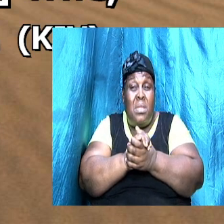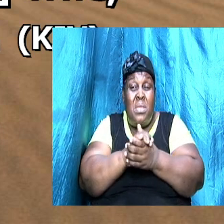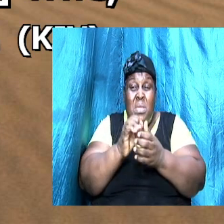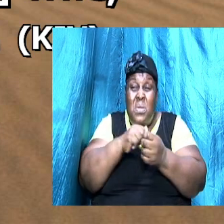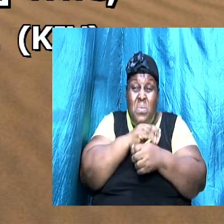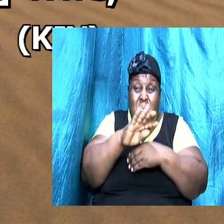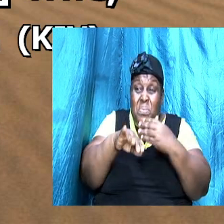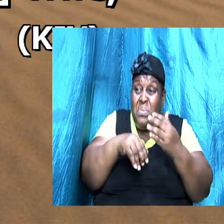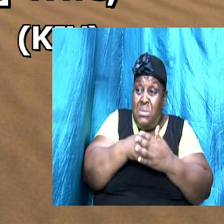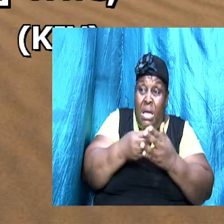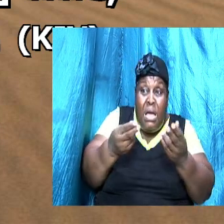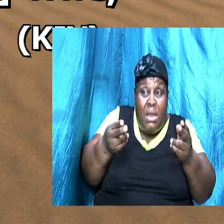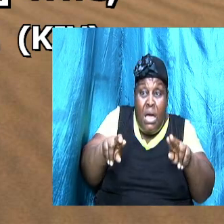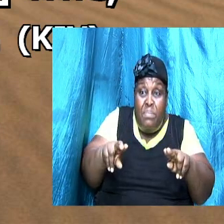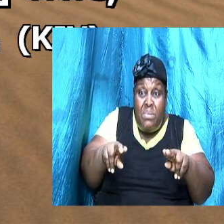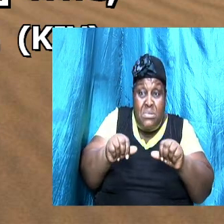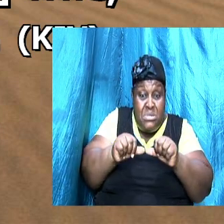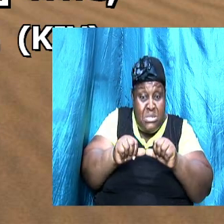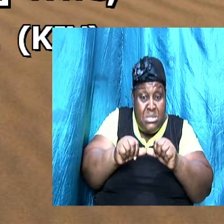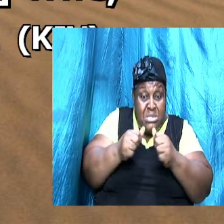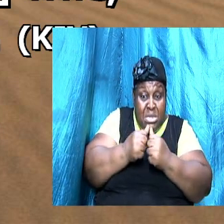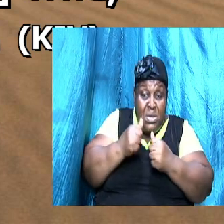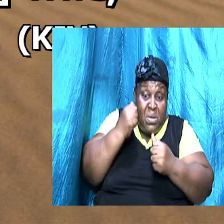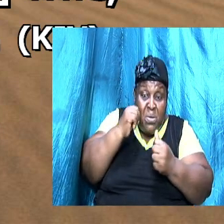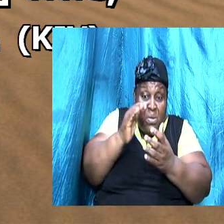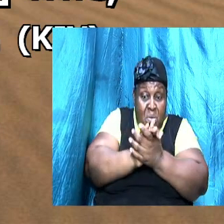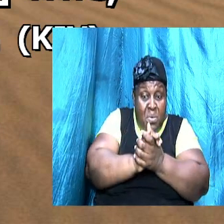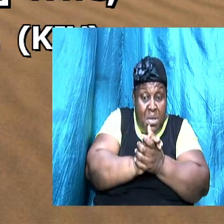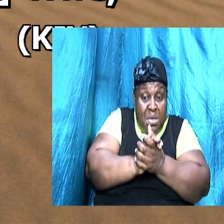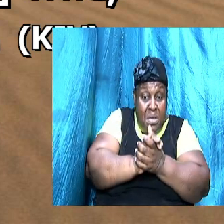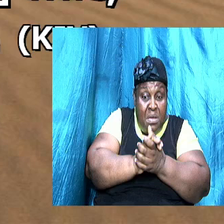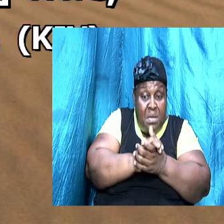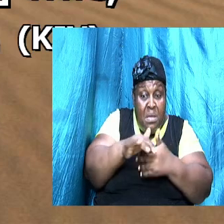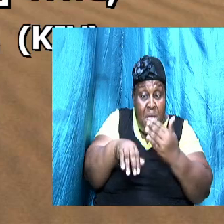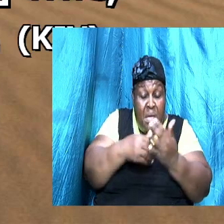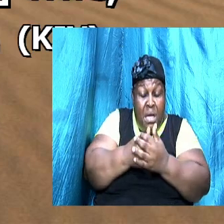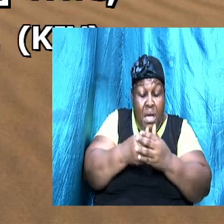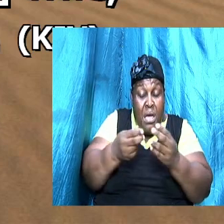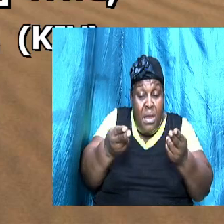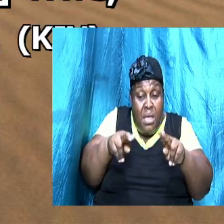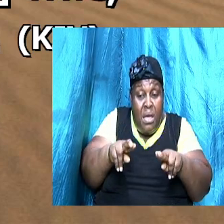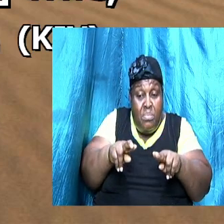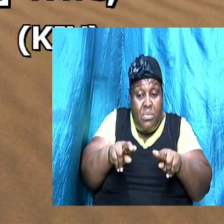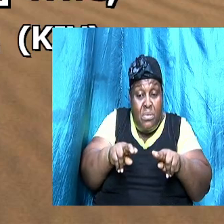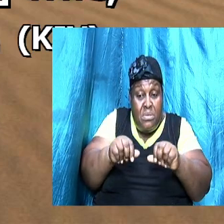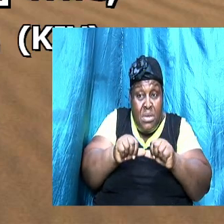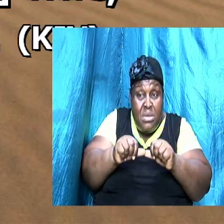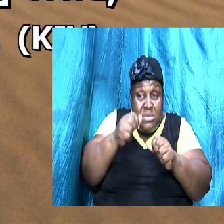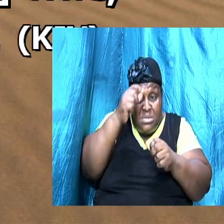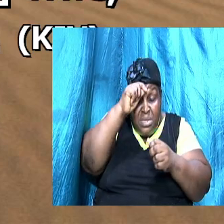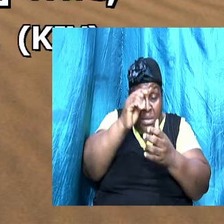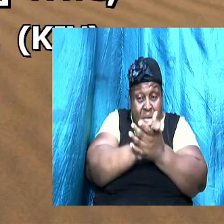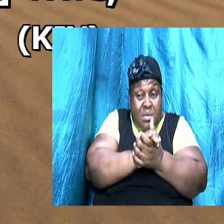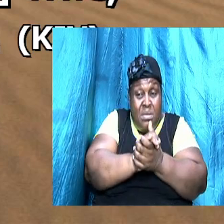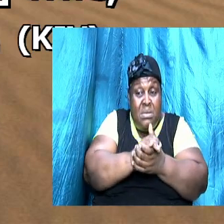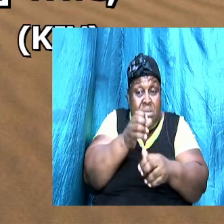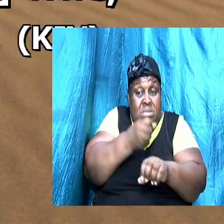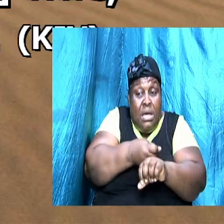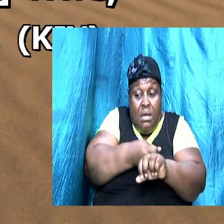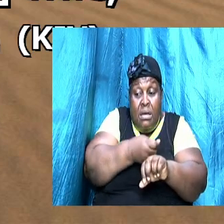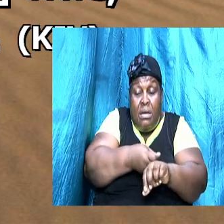happened, I have to stay with her. With all that happened, I have to stay with him. Boy, it better me don't marry. That's what the disciples say, you know, it's a hard